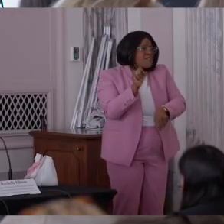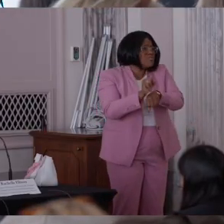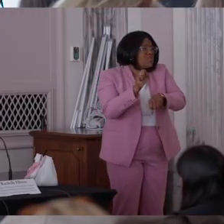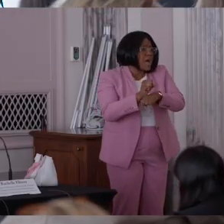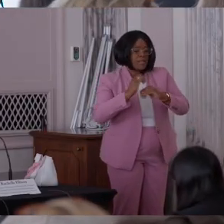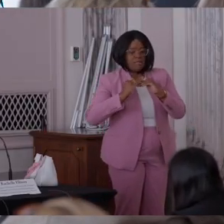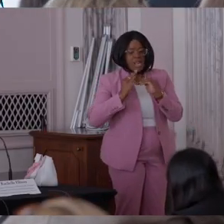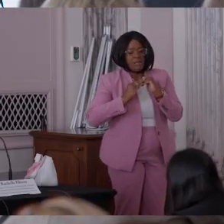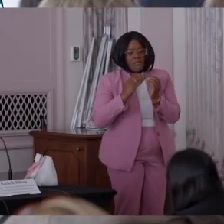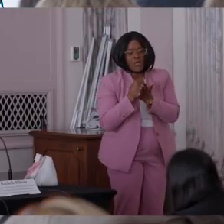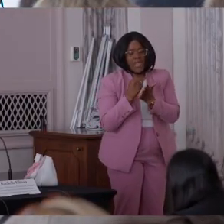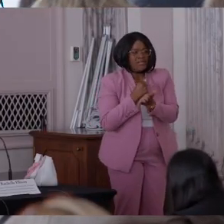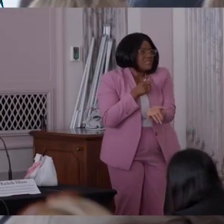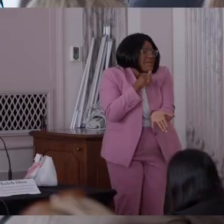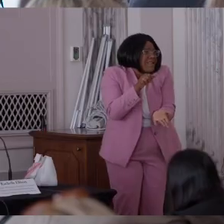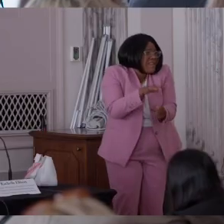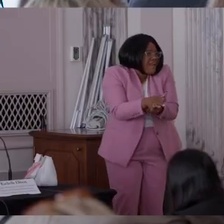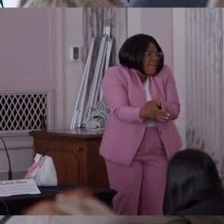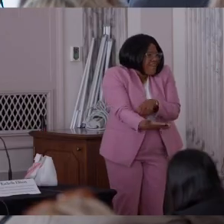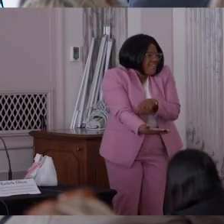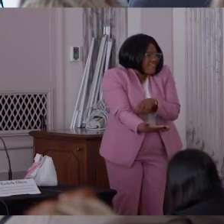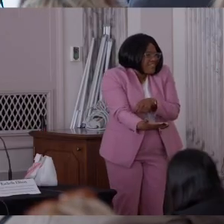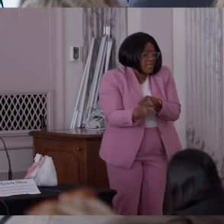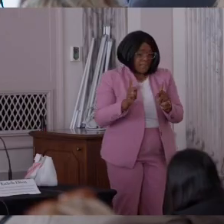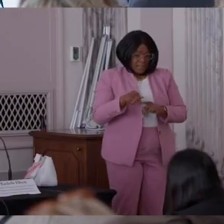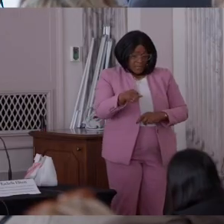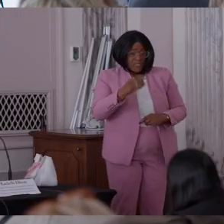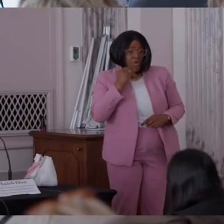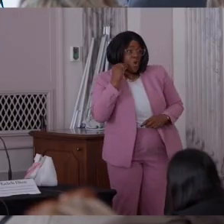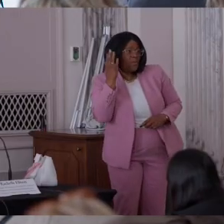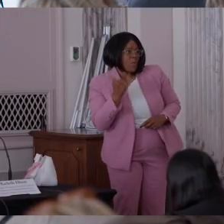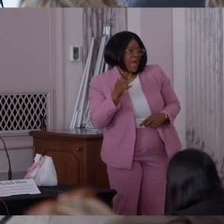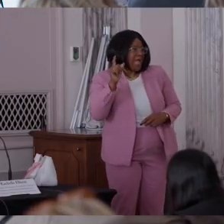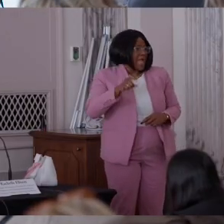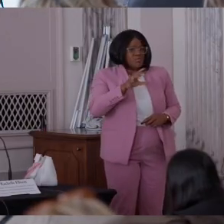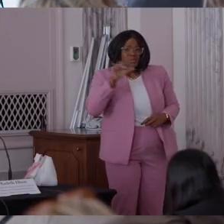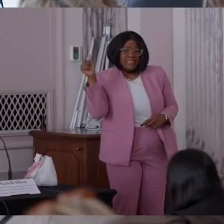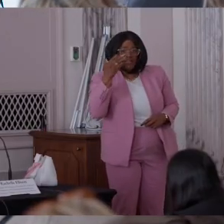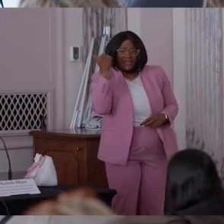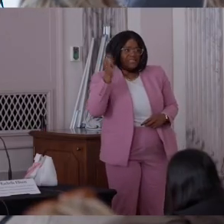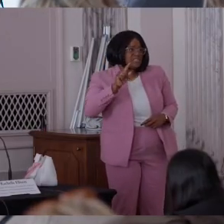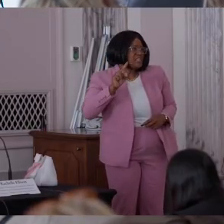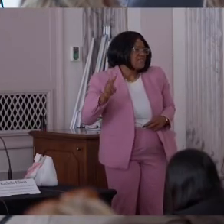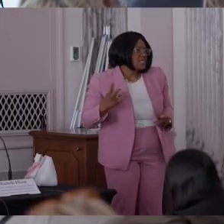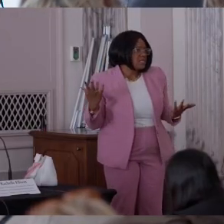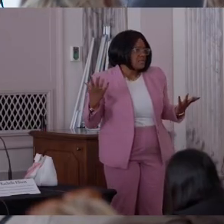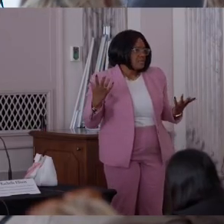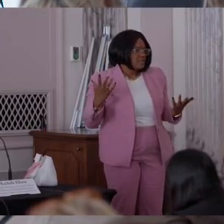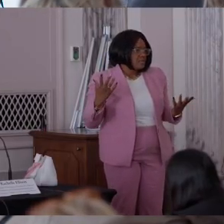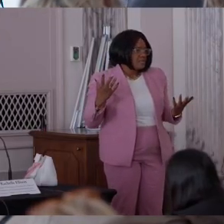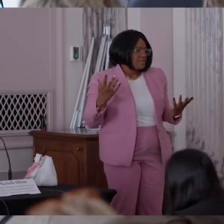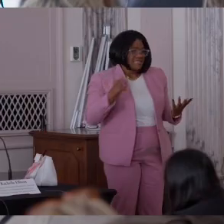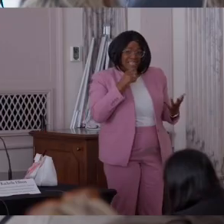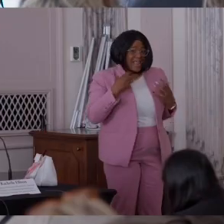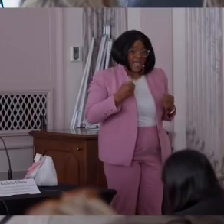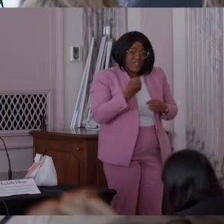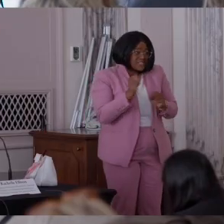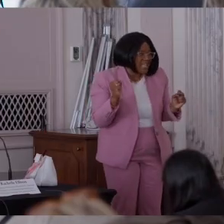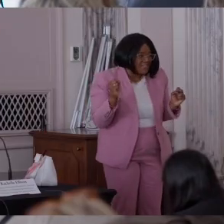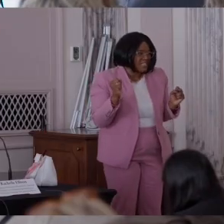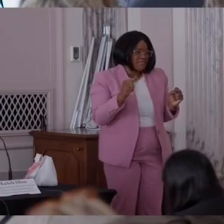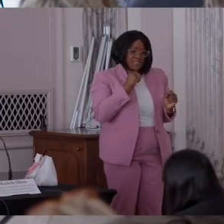livable wages. People are homeless because they have domestic violence and health issues. It's not a health and safety issue. It's not